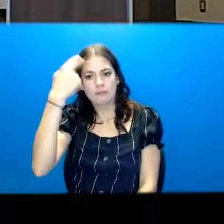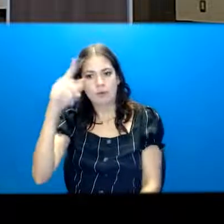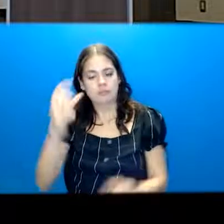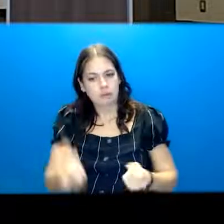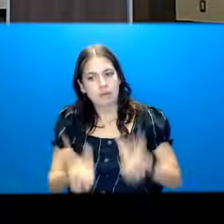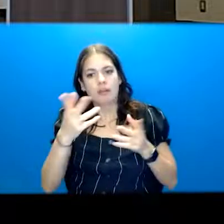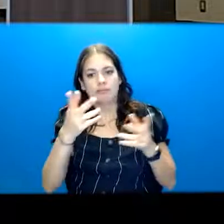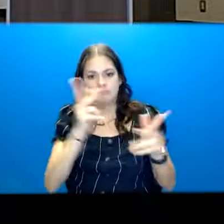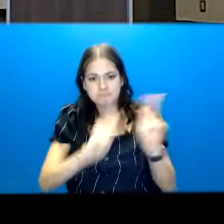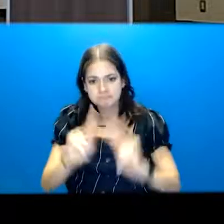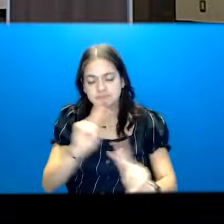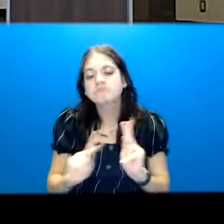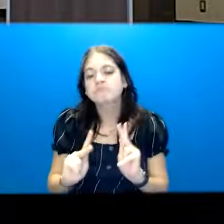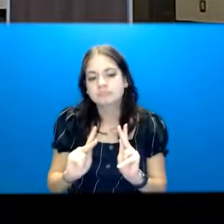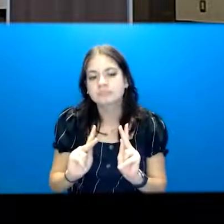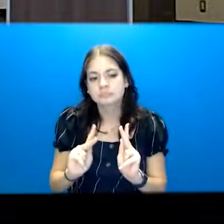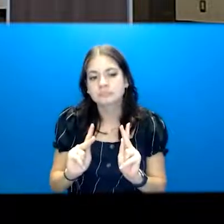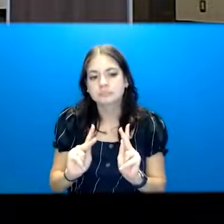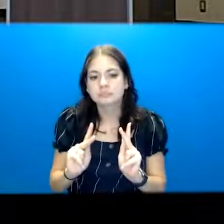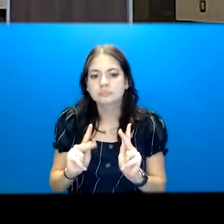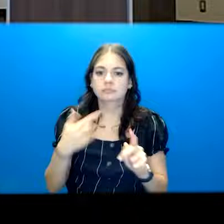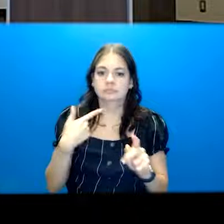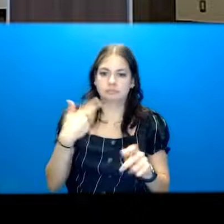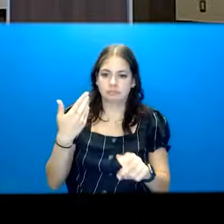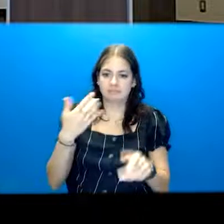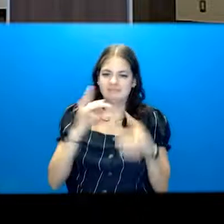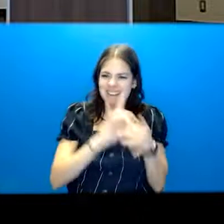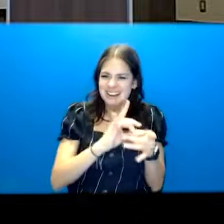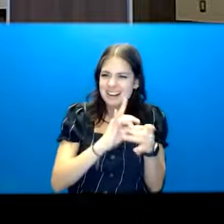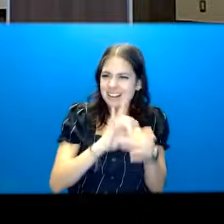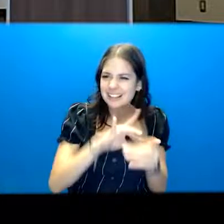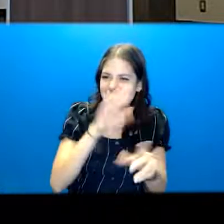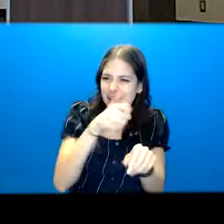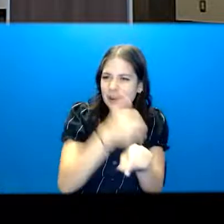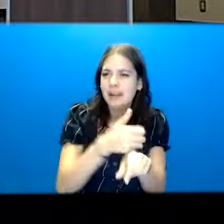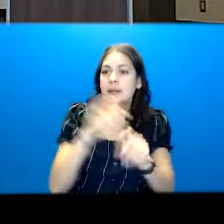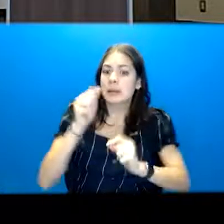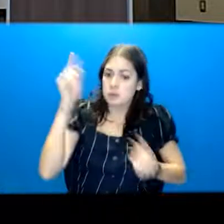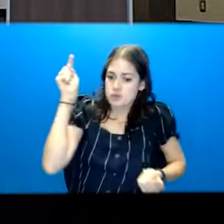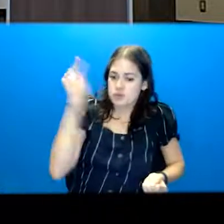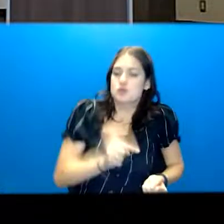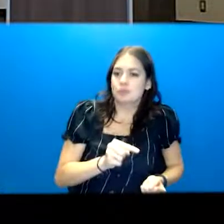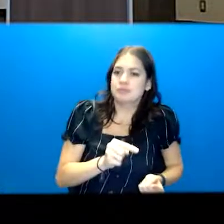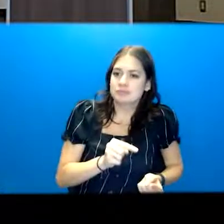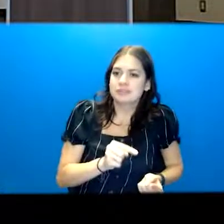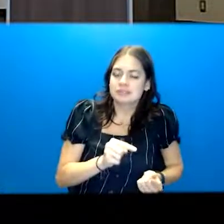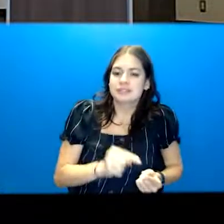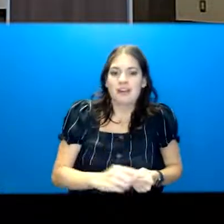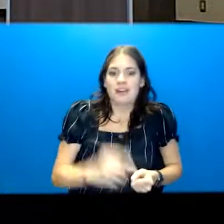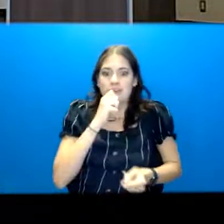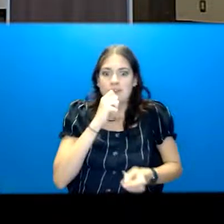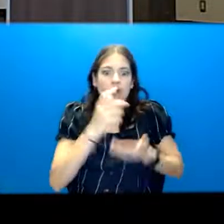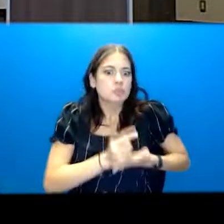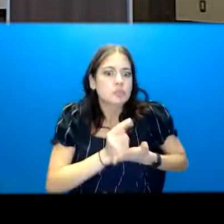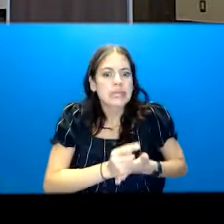of individuals, having that connection, one, can reduce that duration of untreated